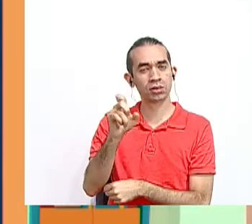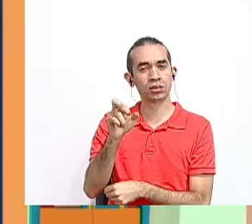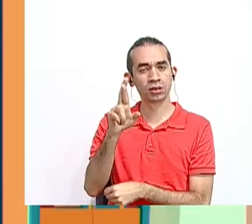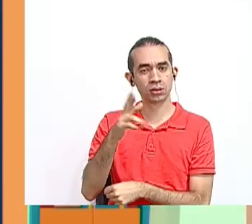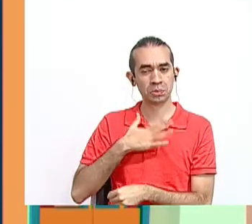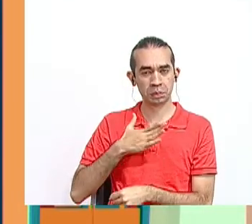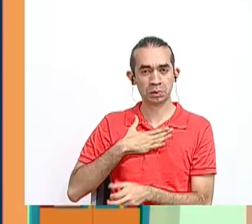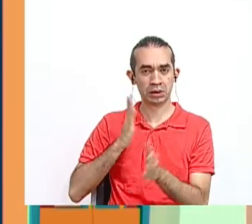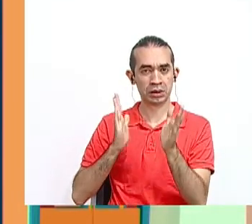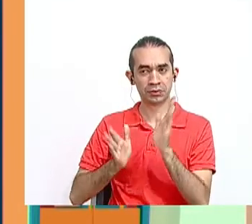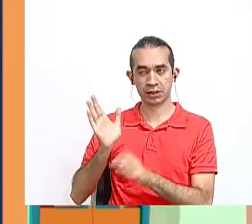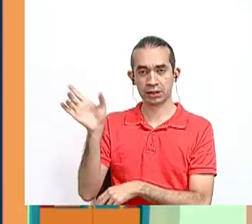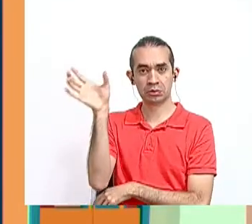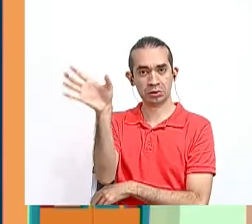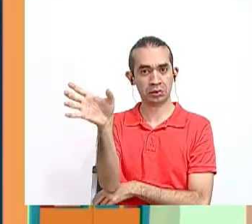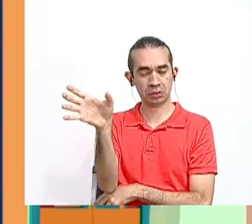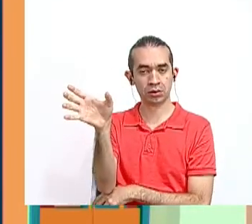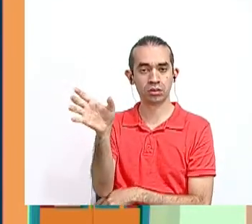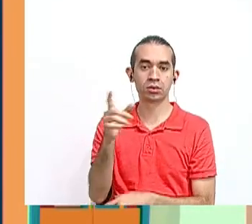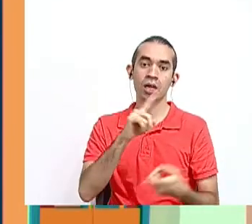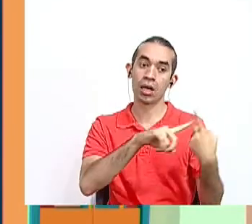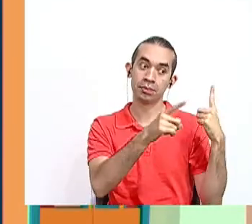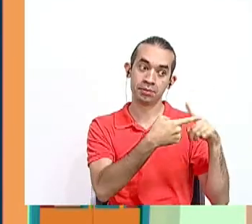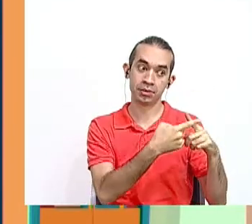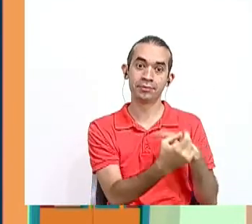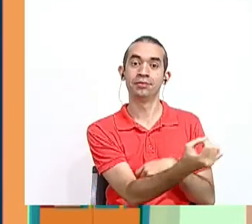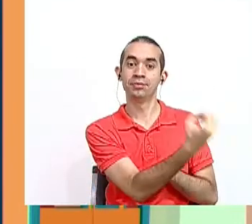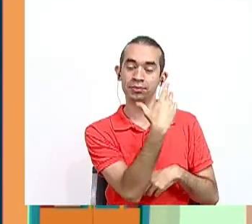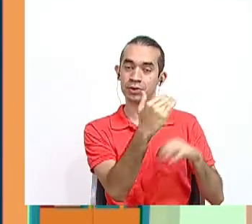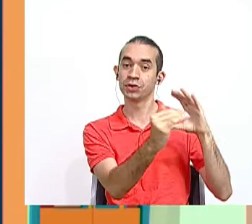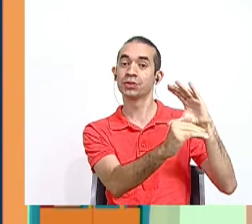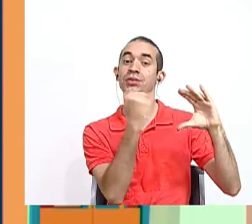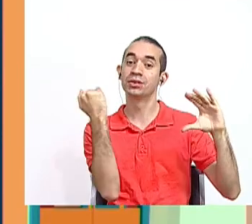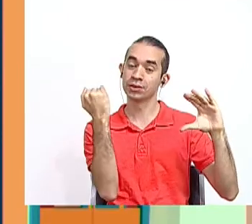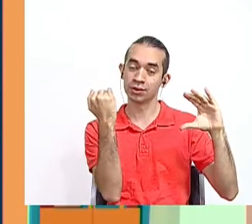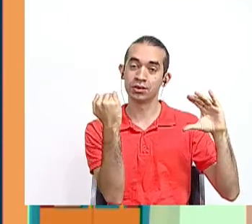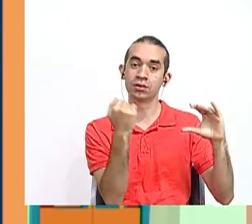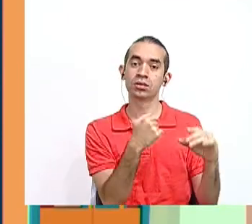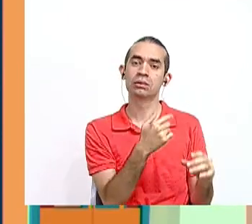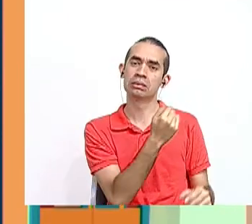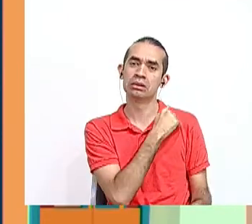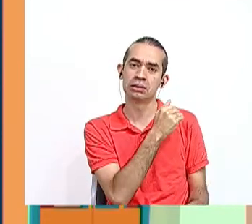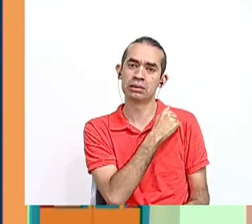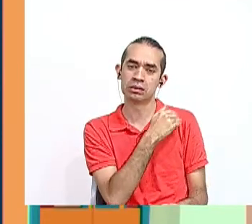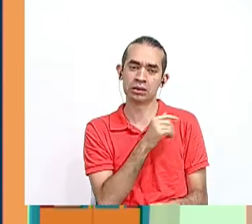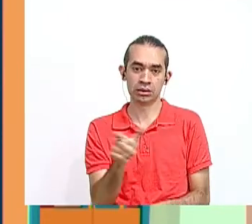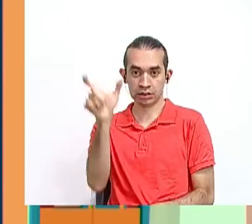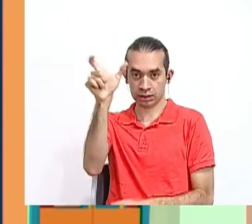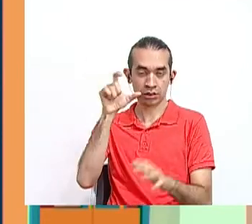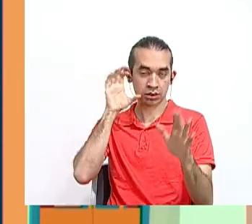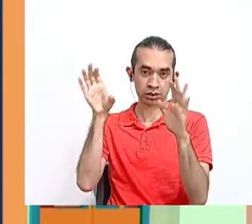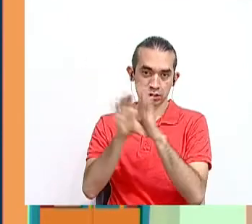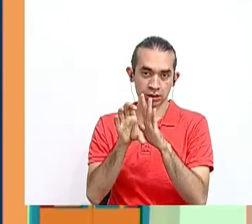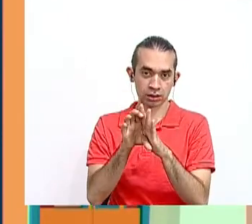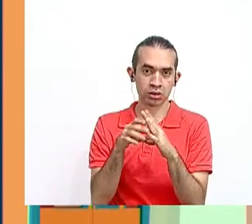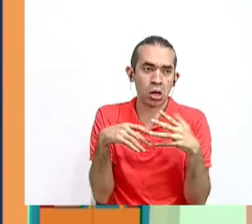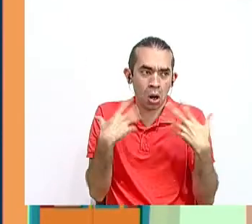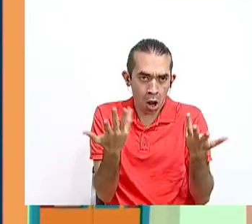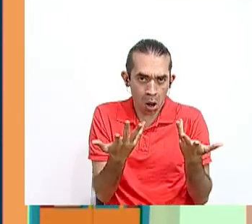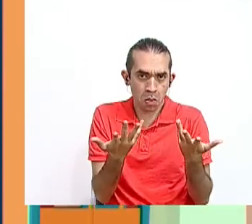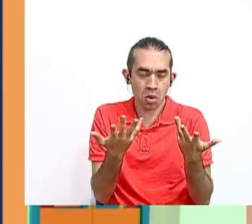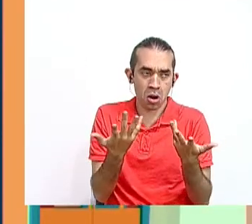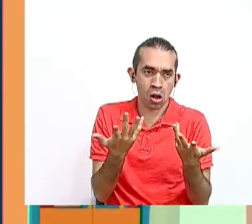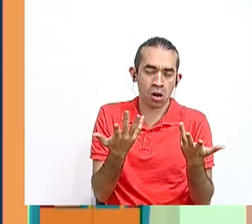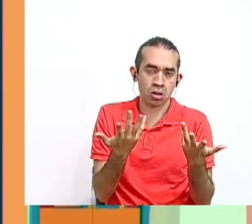my avatar? So one of my friends actually sent me an email asking about that image, where I had gotten it and